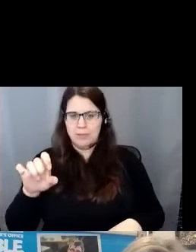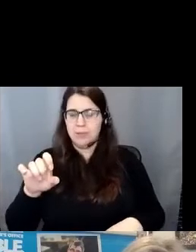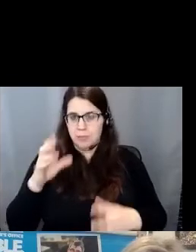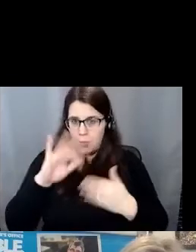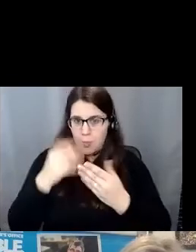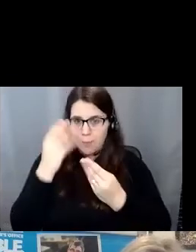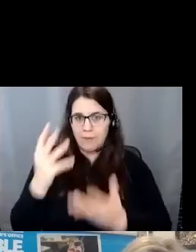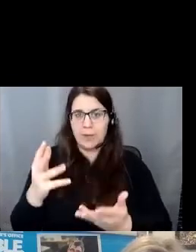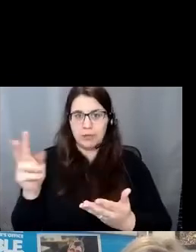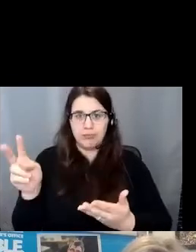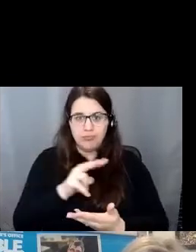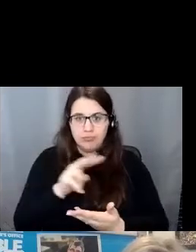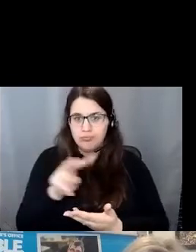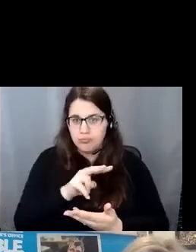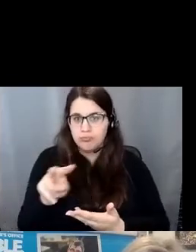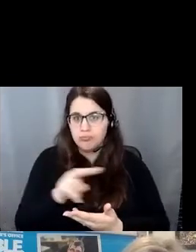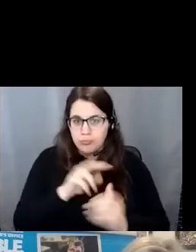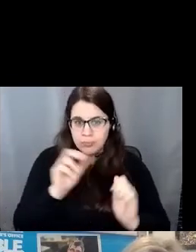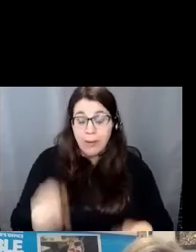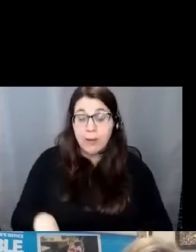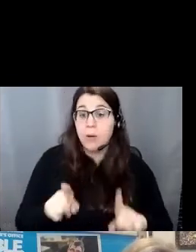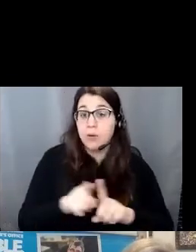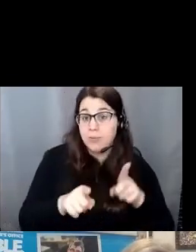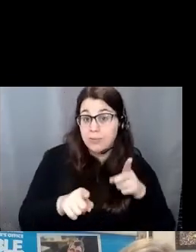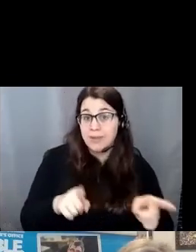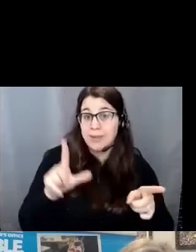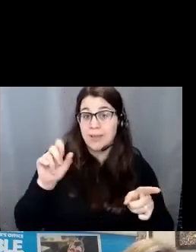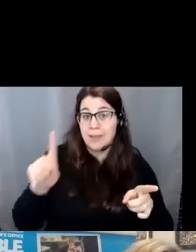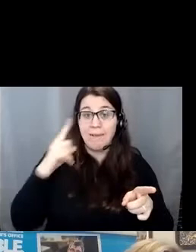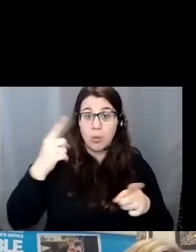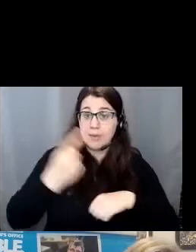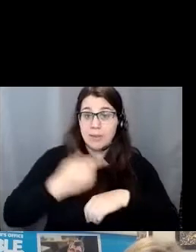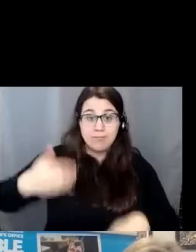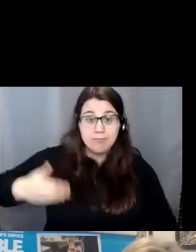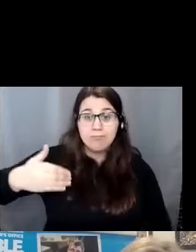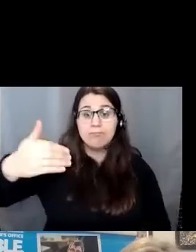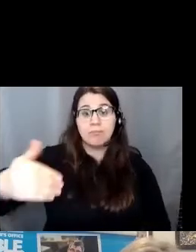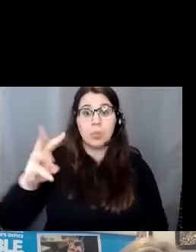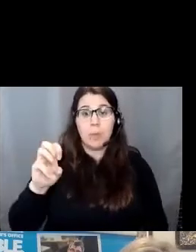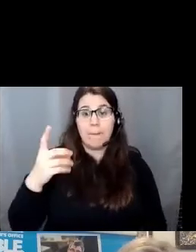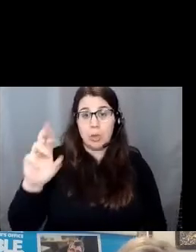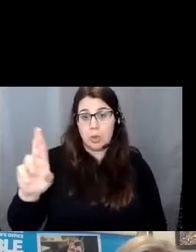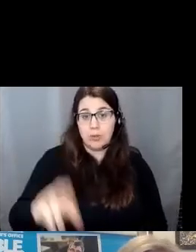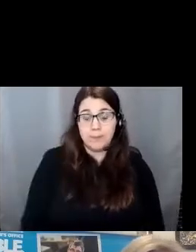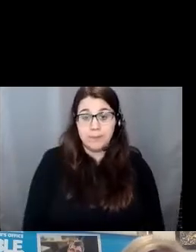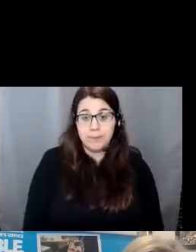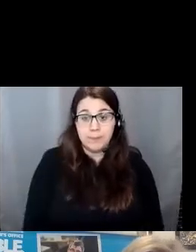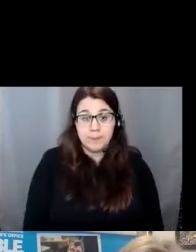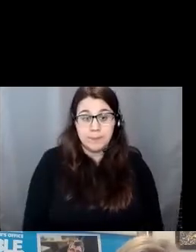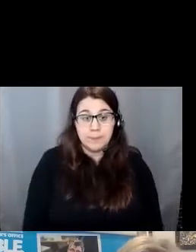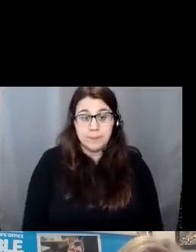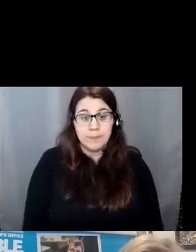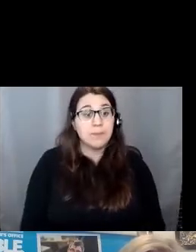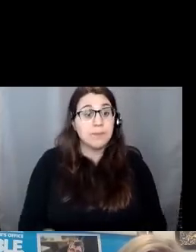also where you go to find the link to the dates for the upcoming WVABLE webinars. This is also where